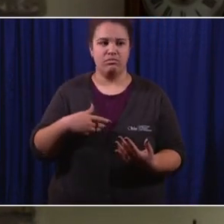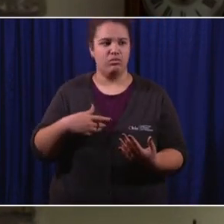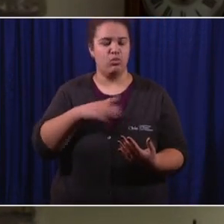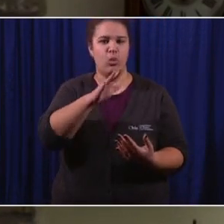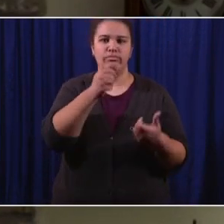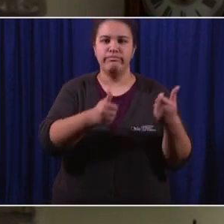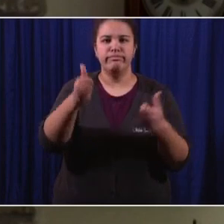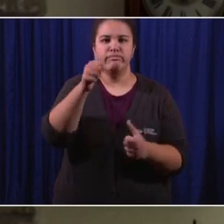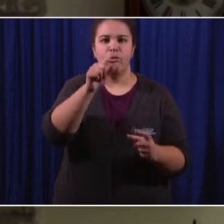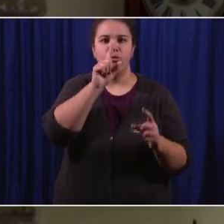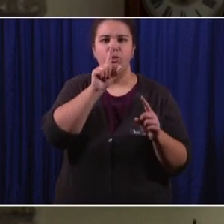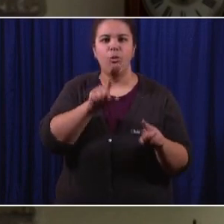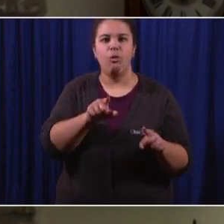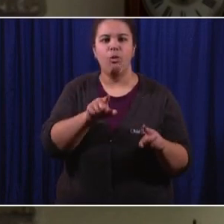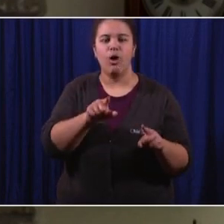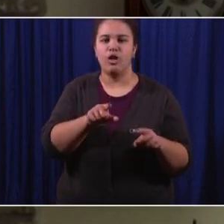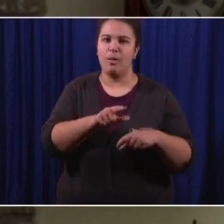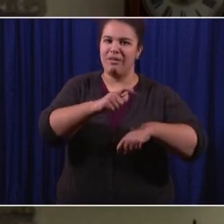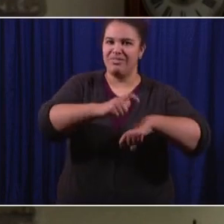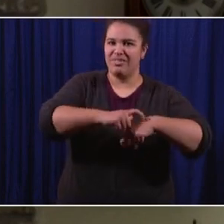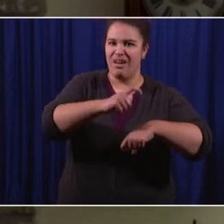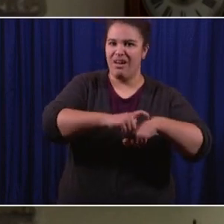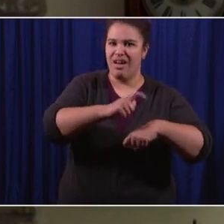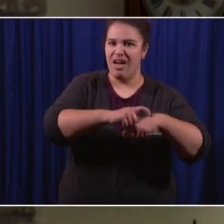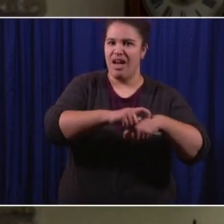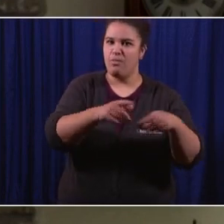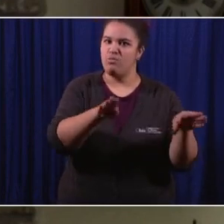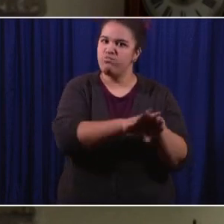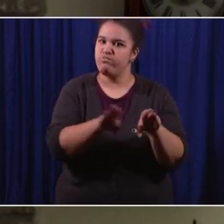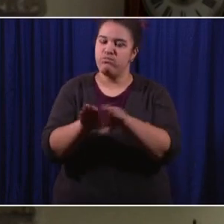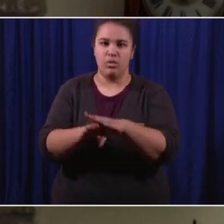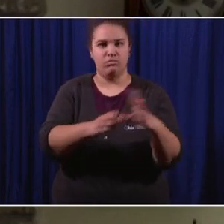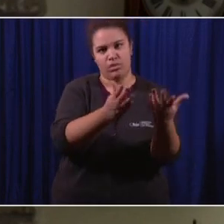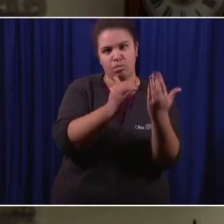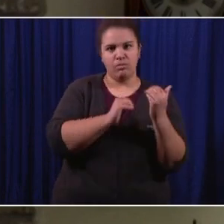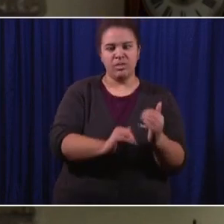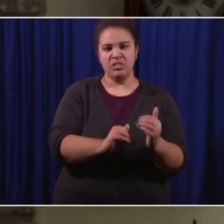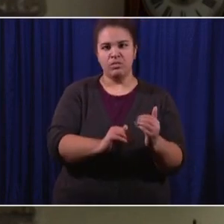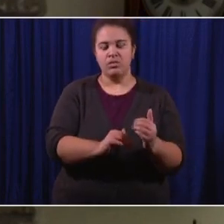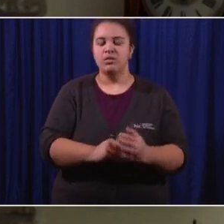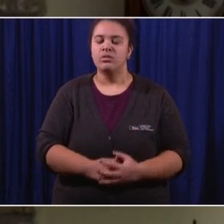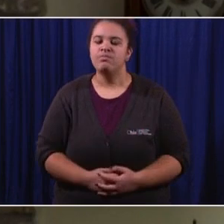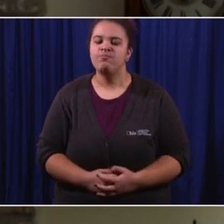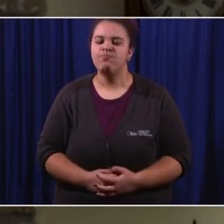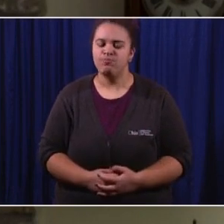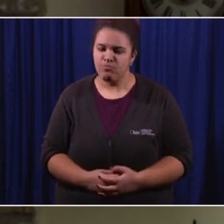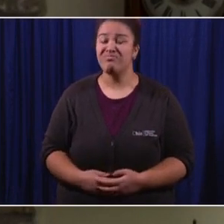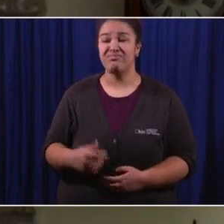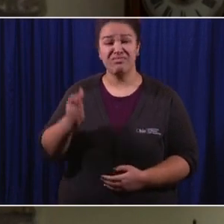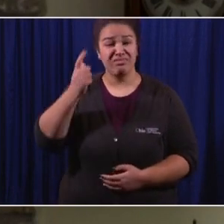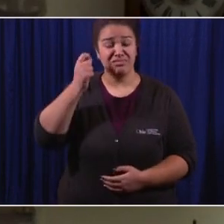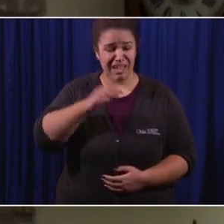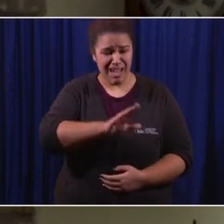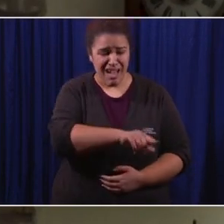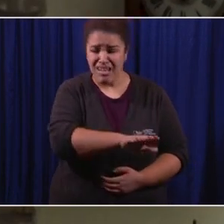them. And they question why some states like Florida do not have the